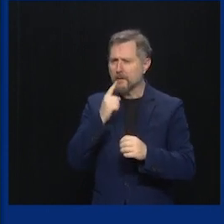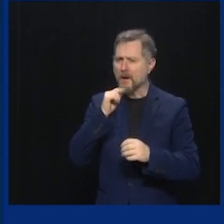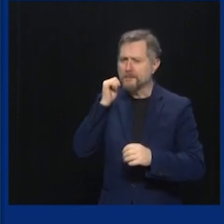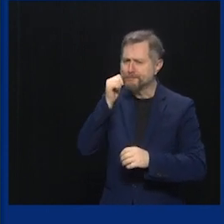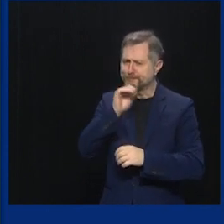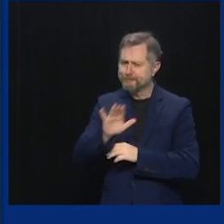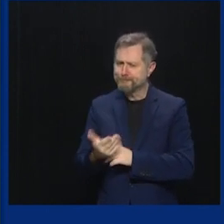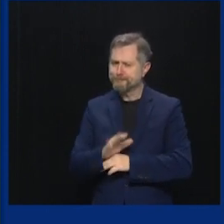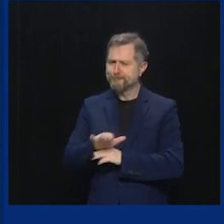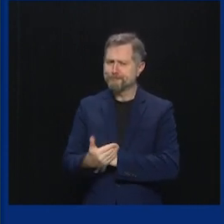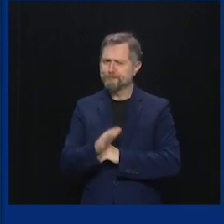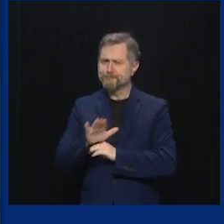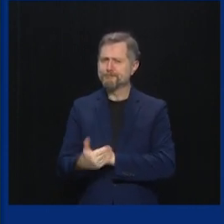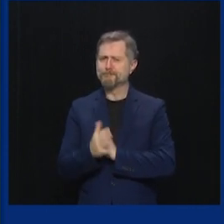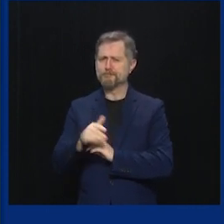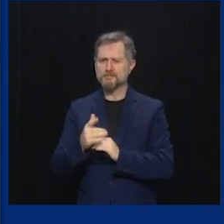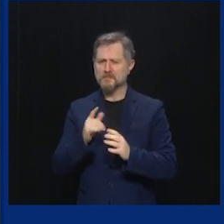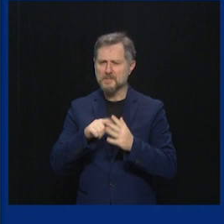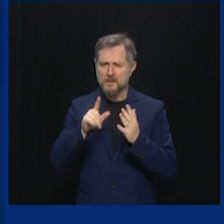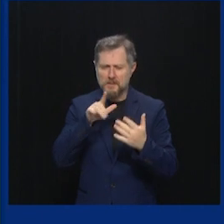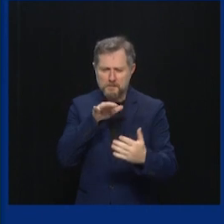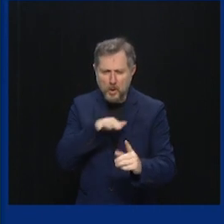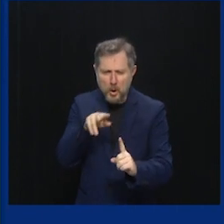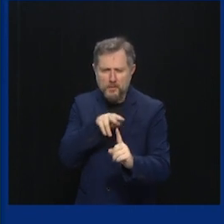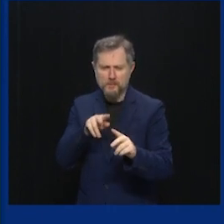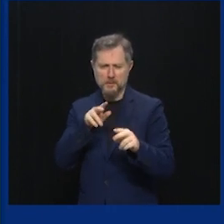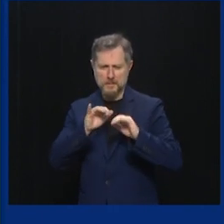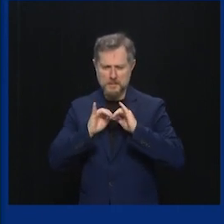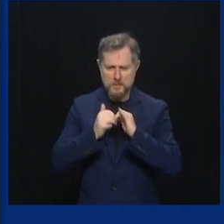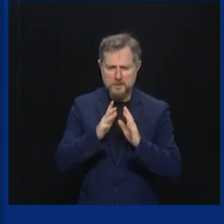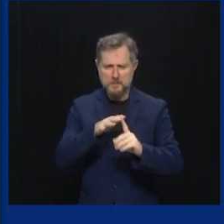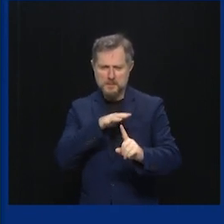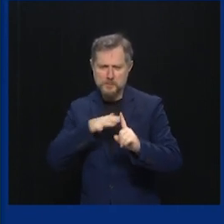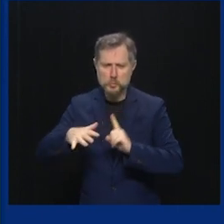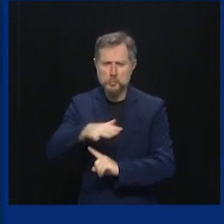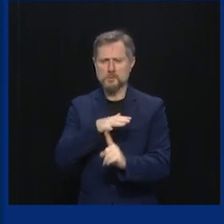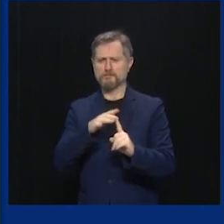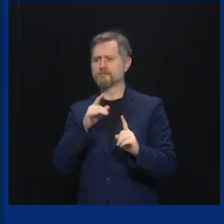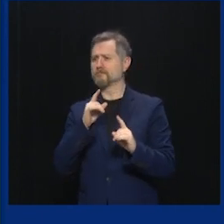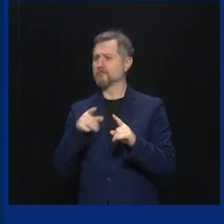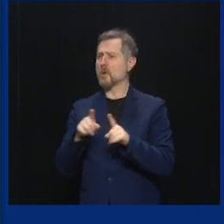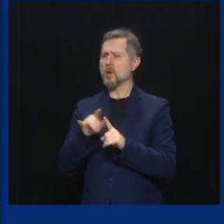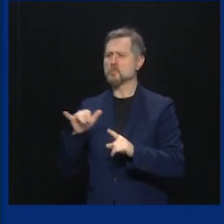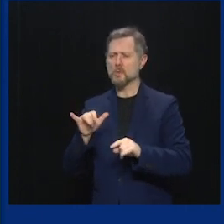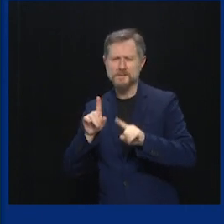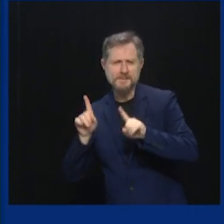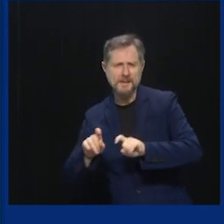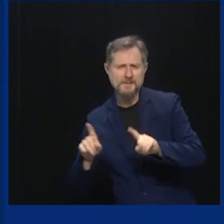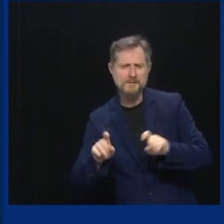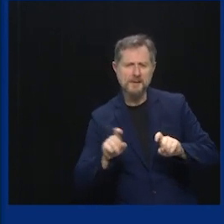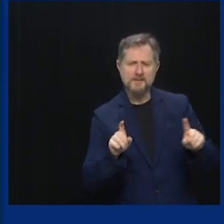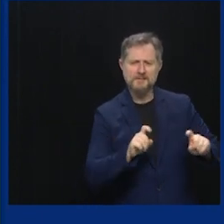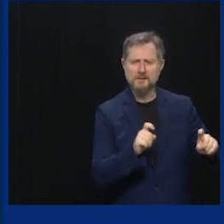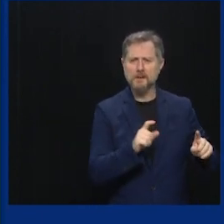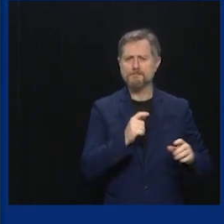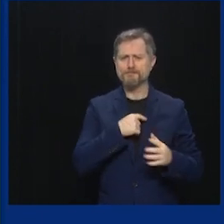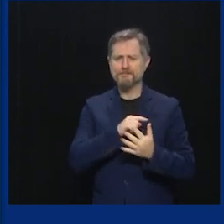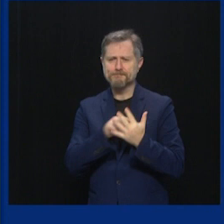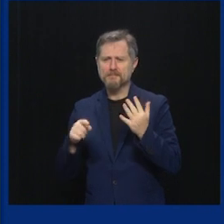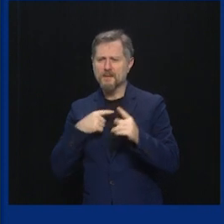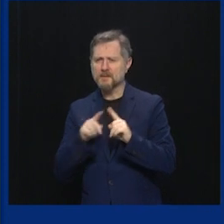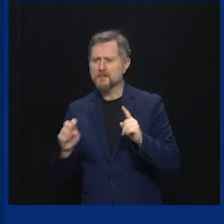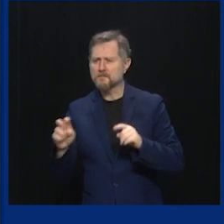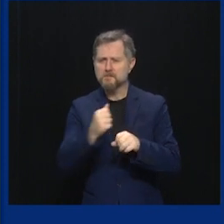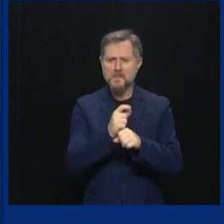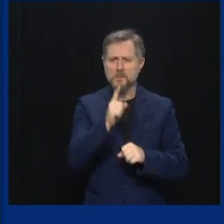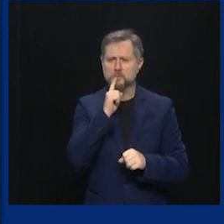clock, trying to be able to monitor the situation, but also more importantly, conduct the tests, travel, make sure that everyone had what they need to get